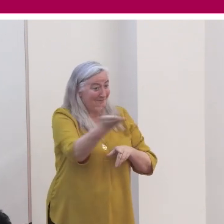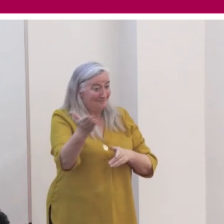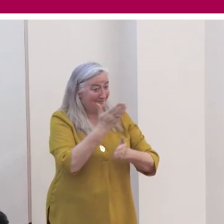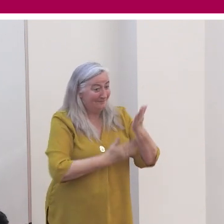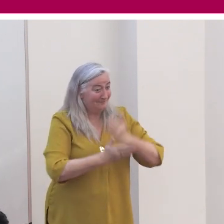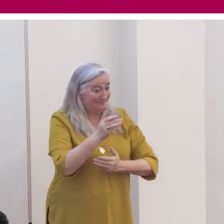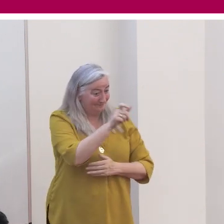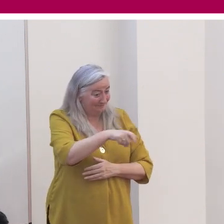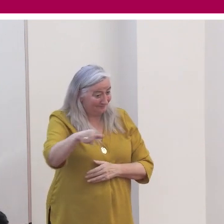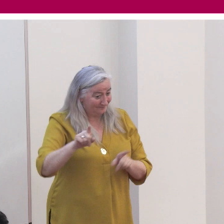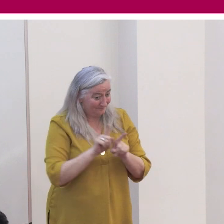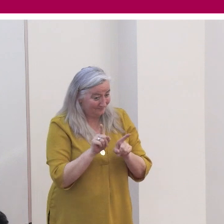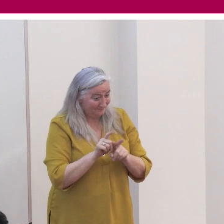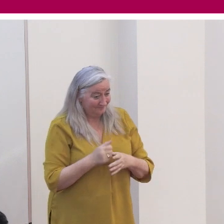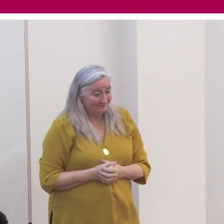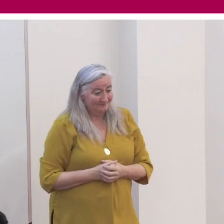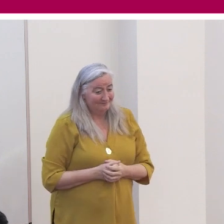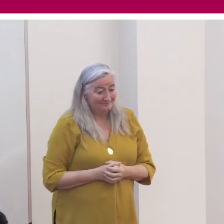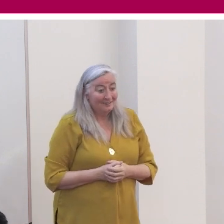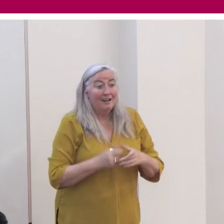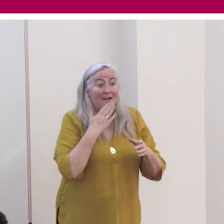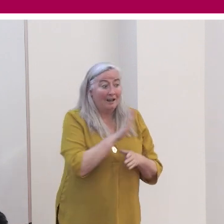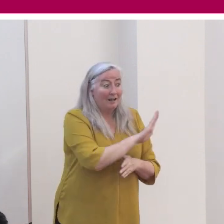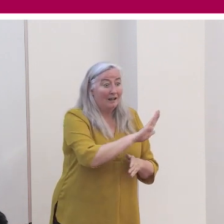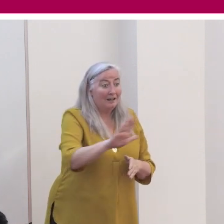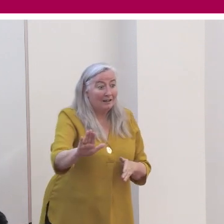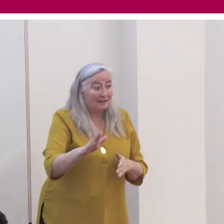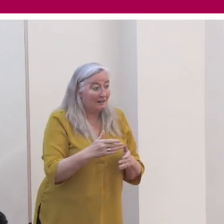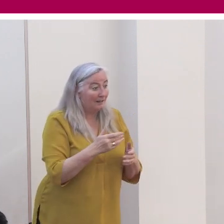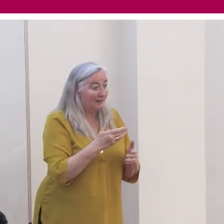be very helpful for people with